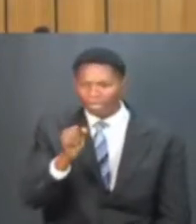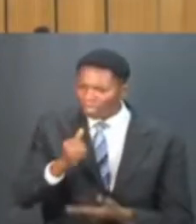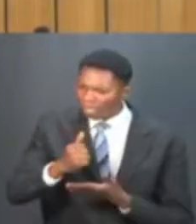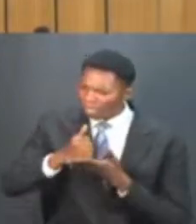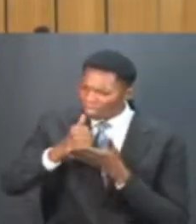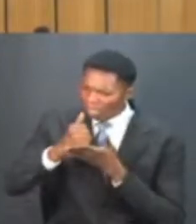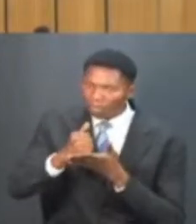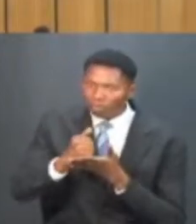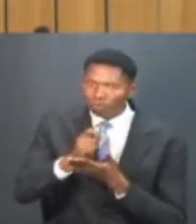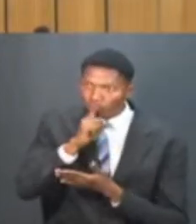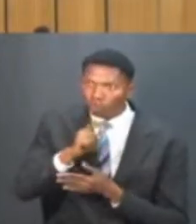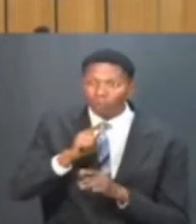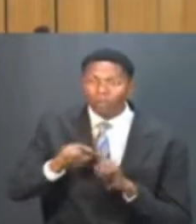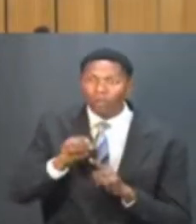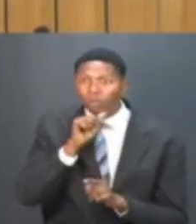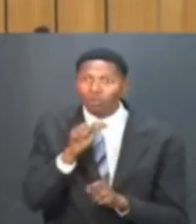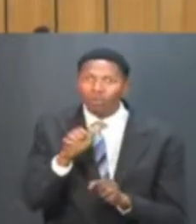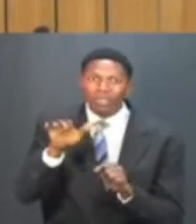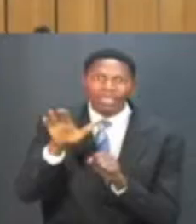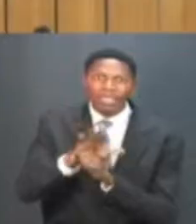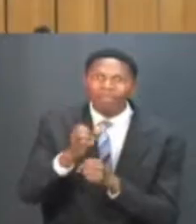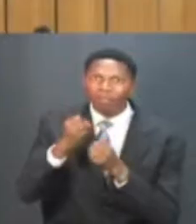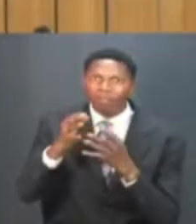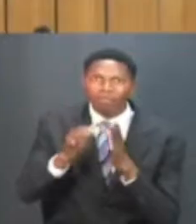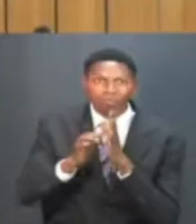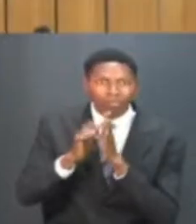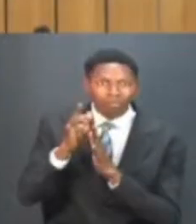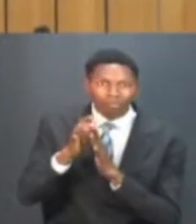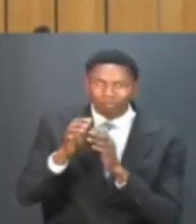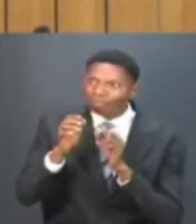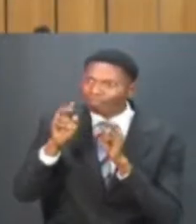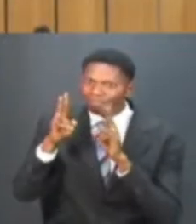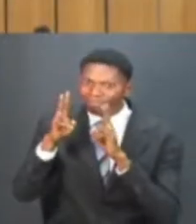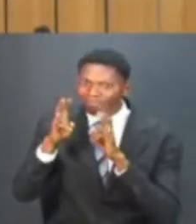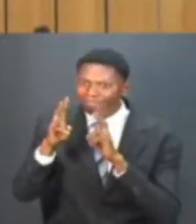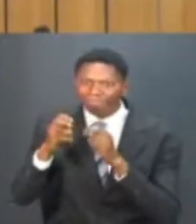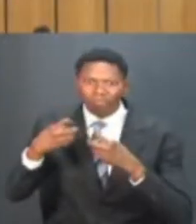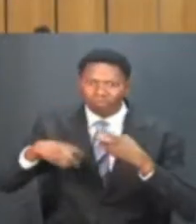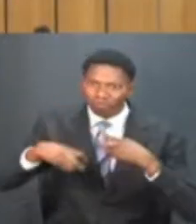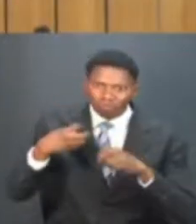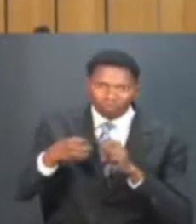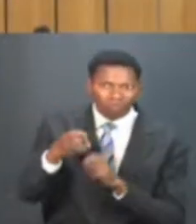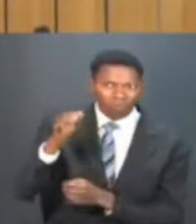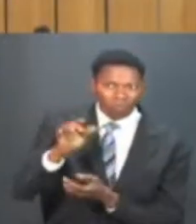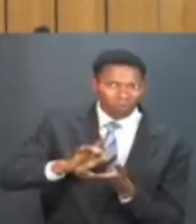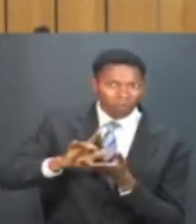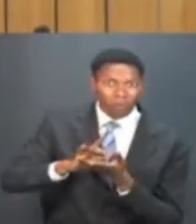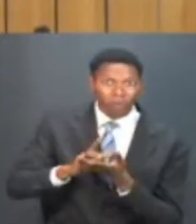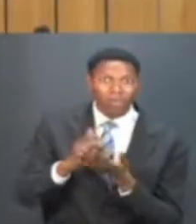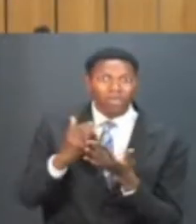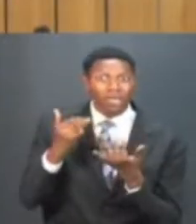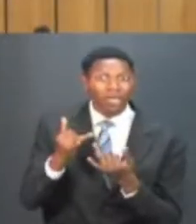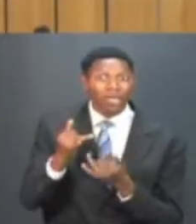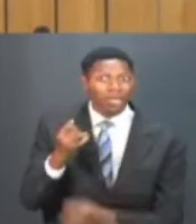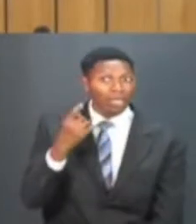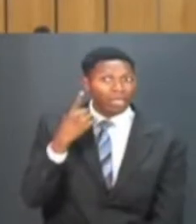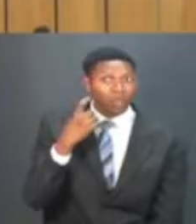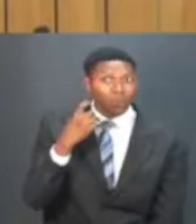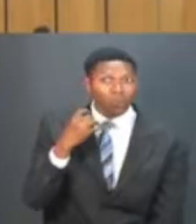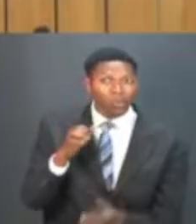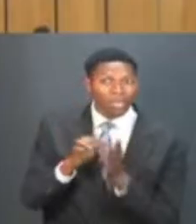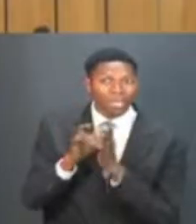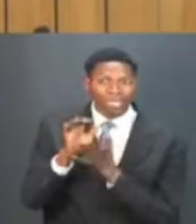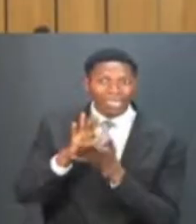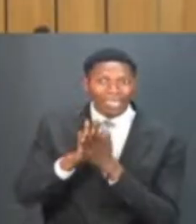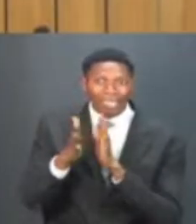not comprehensively cover many cancer-related services and medicines. Consequently, cancer has become in many